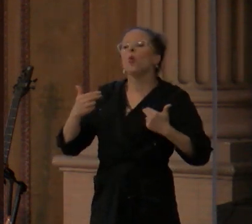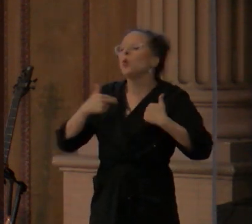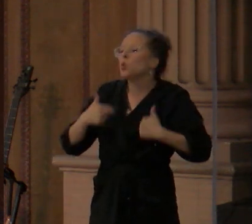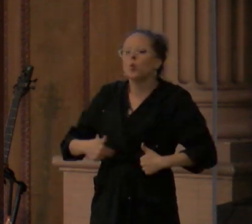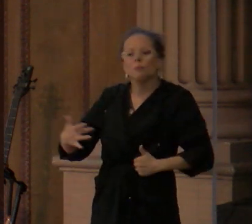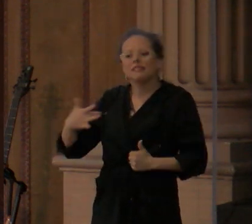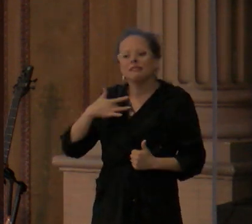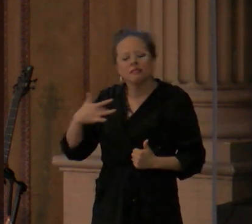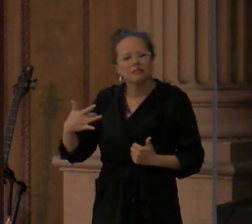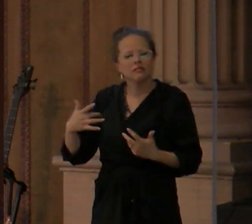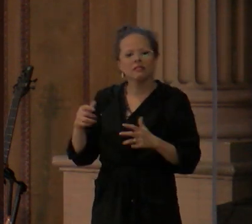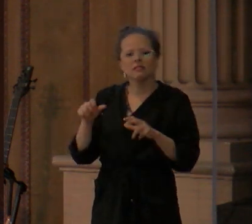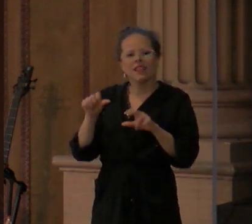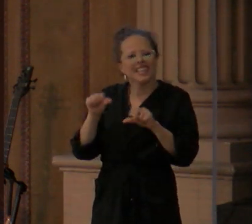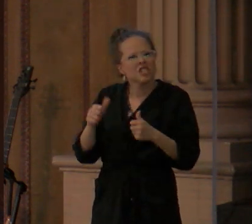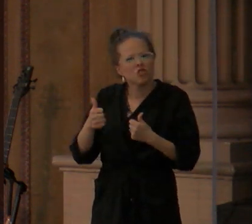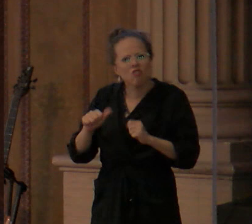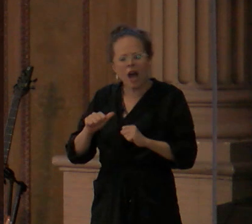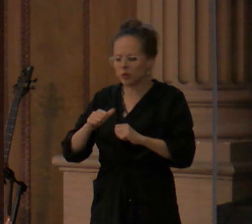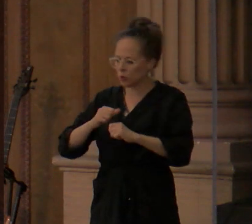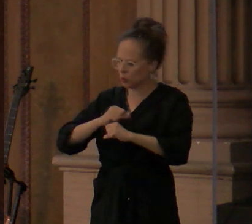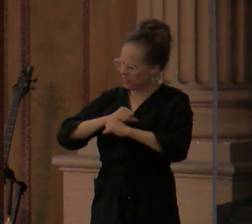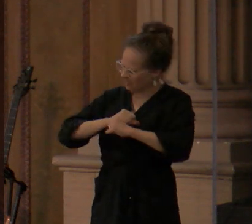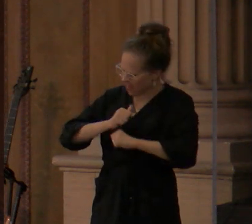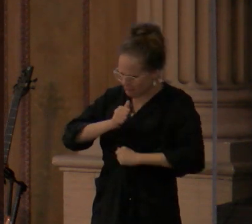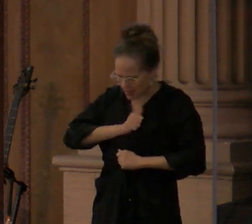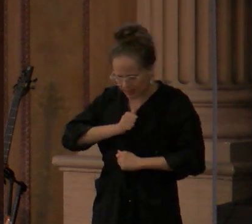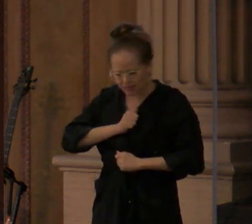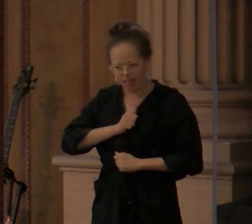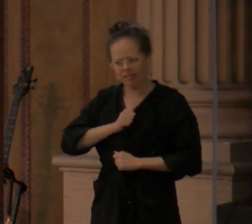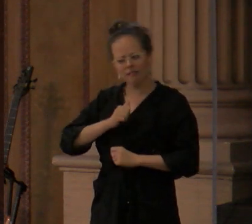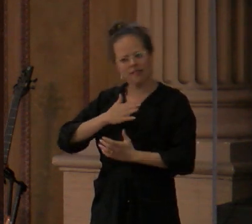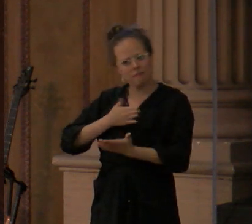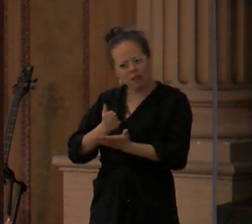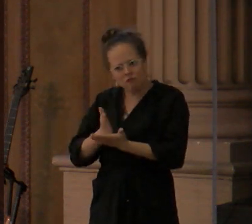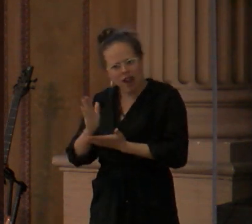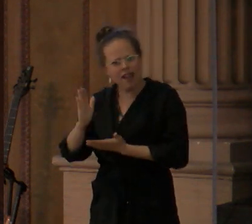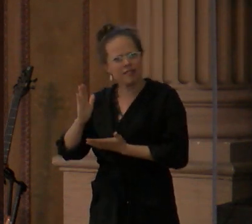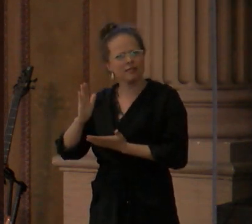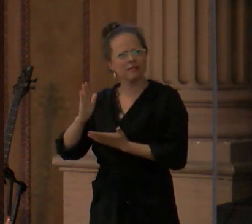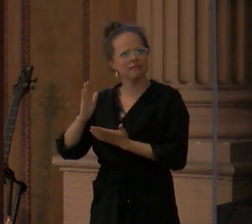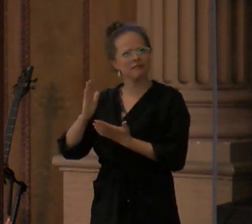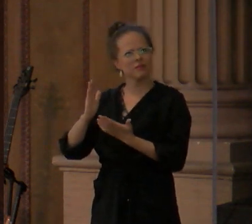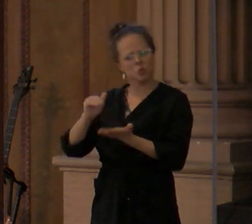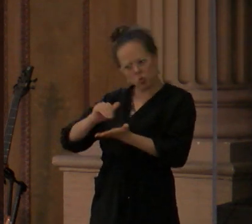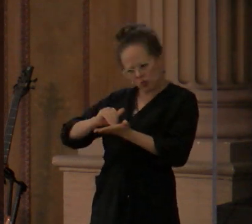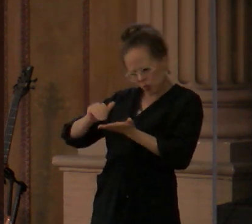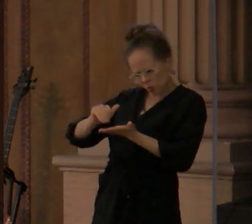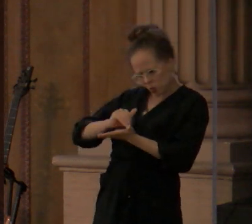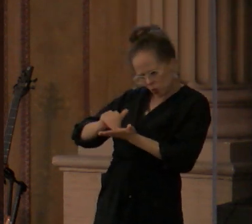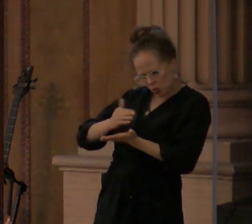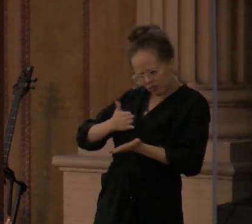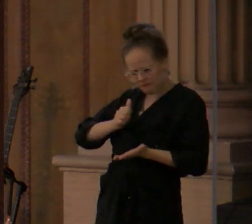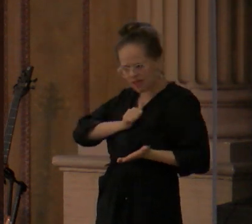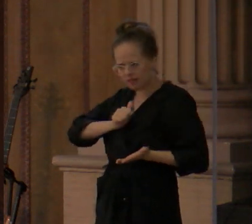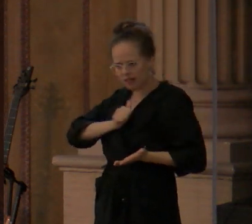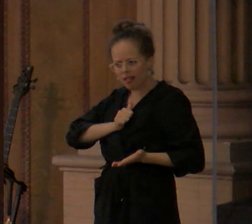reputations, to defend our rights, to justify ourselves, to clear our name,